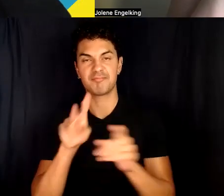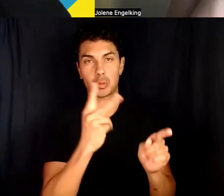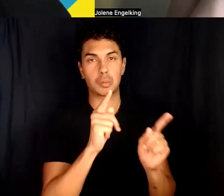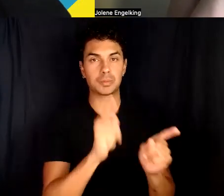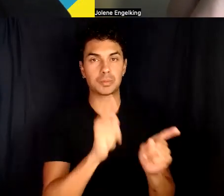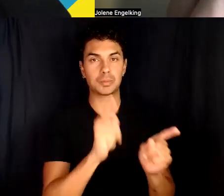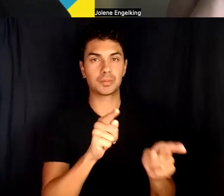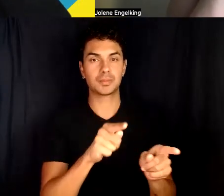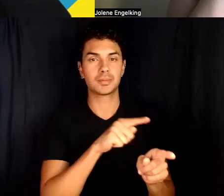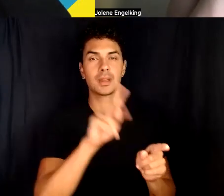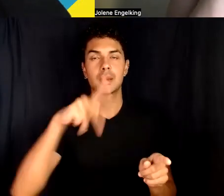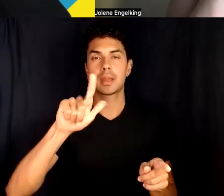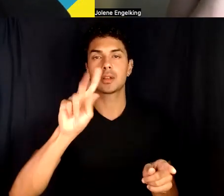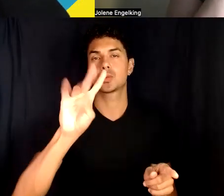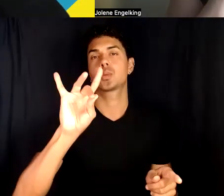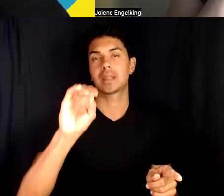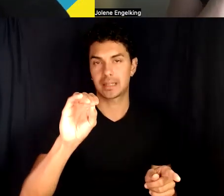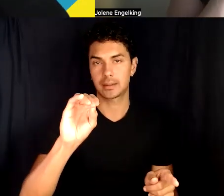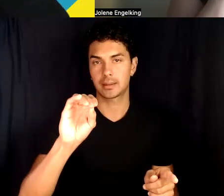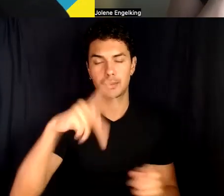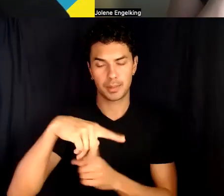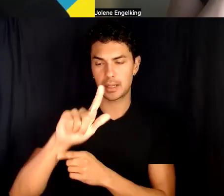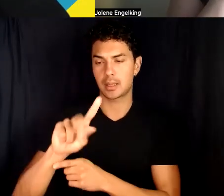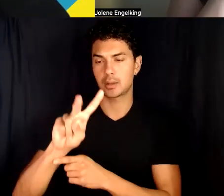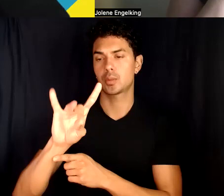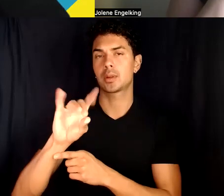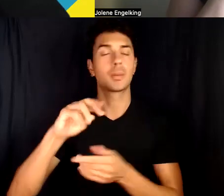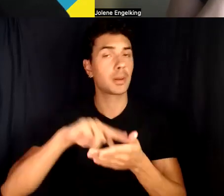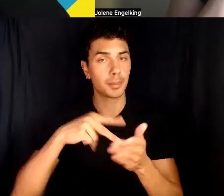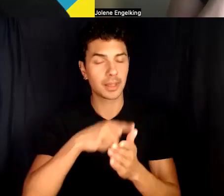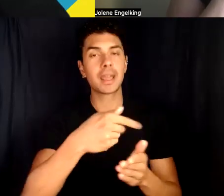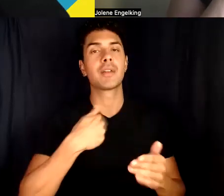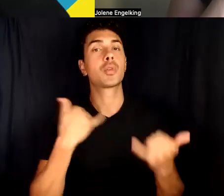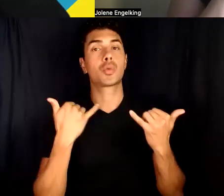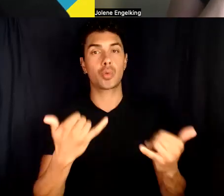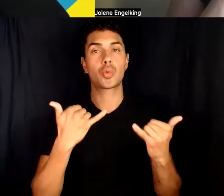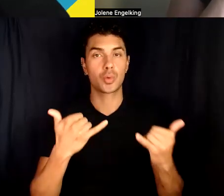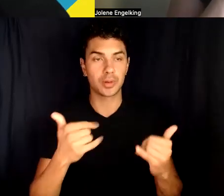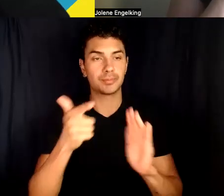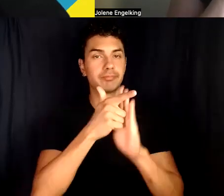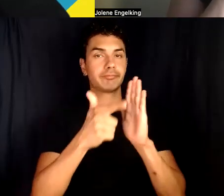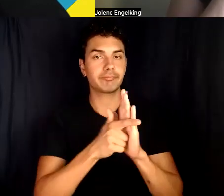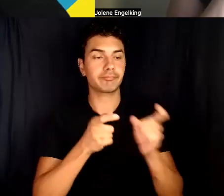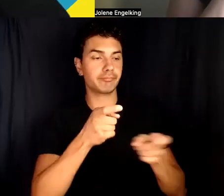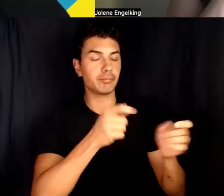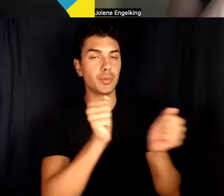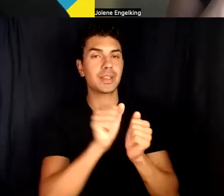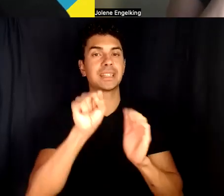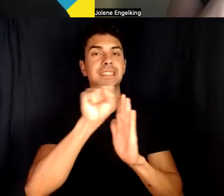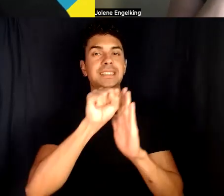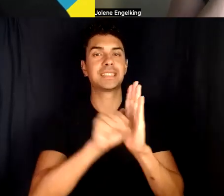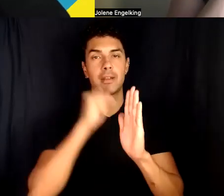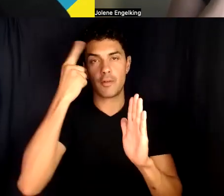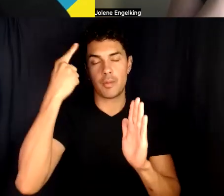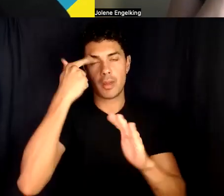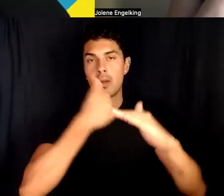PL 280, meaning that they had concurrent jurisdiction with the state government.